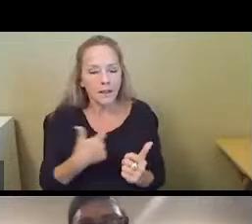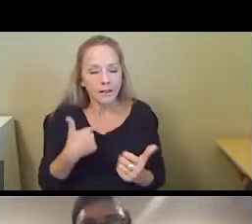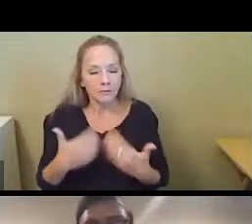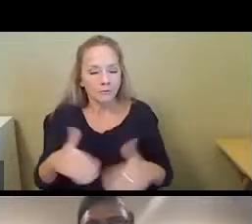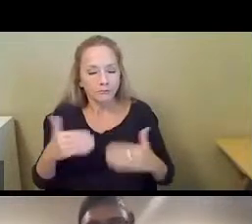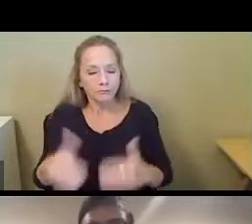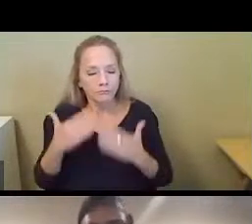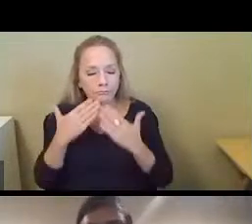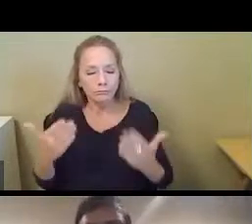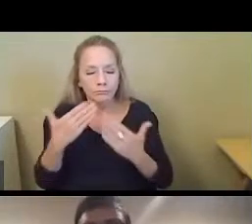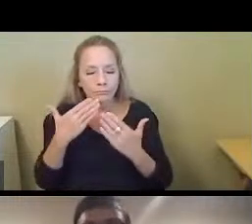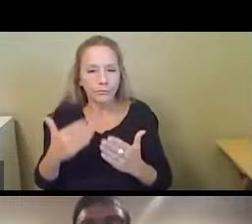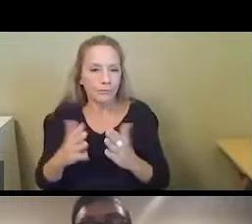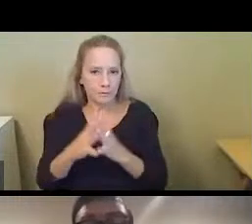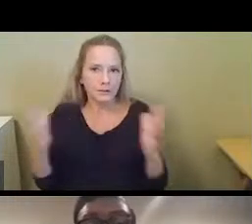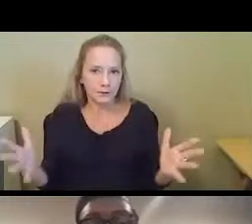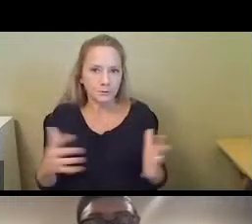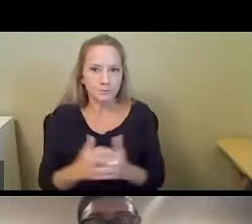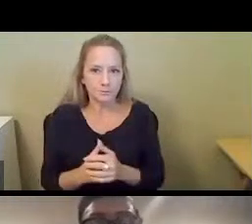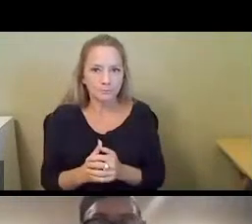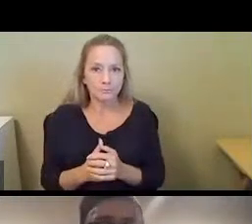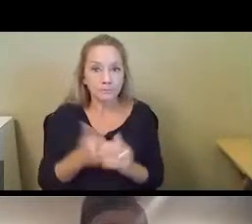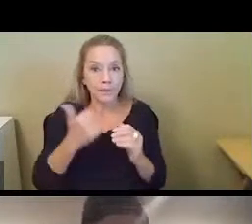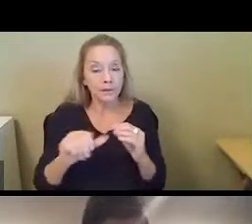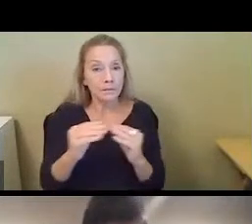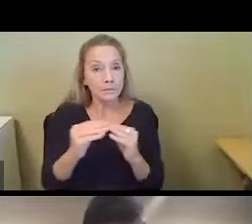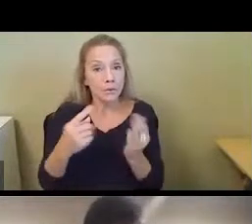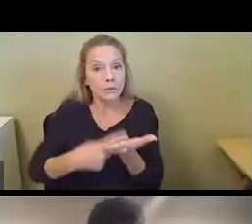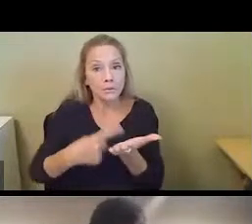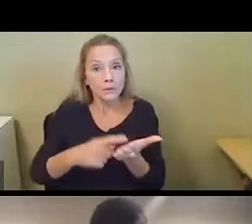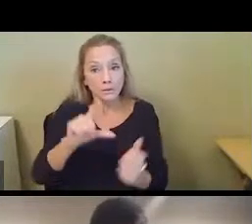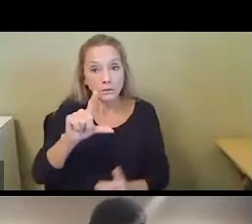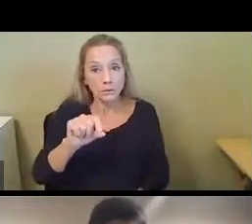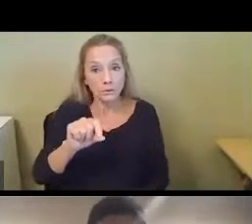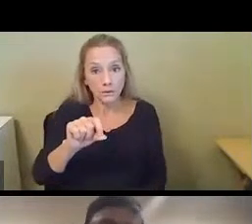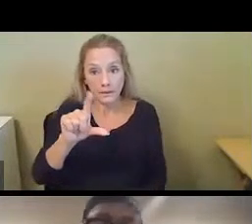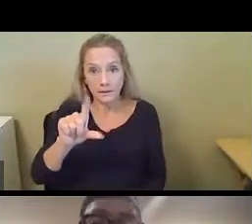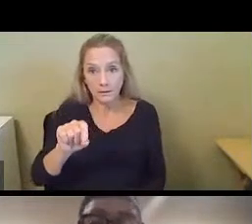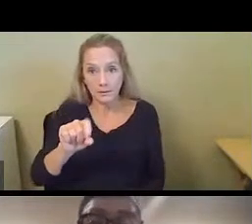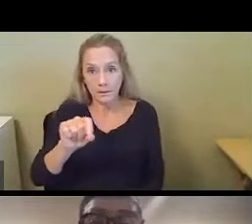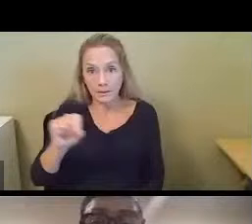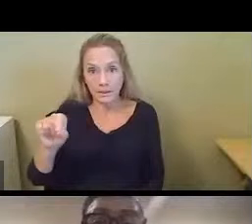that. Any other discussion on 2020-5?